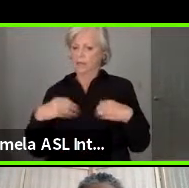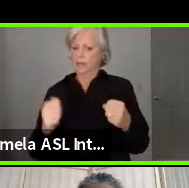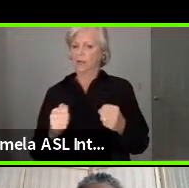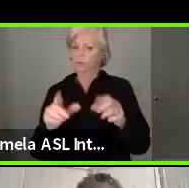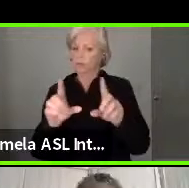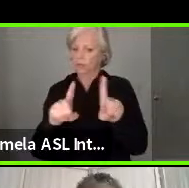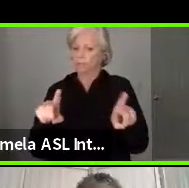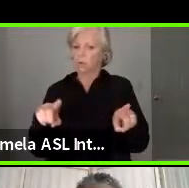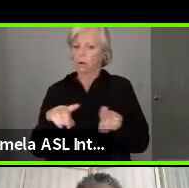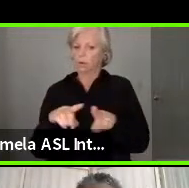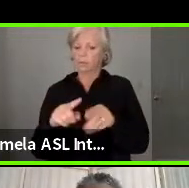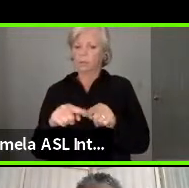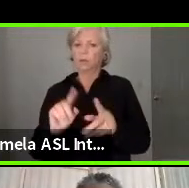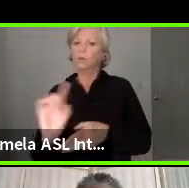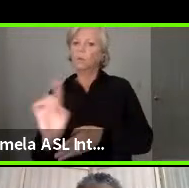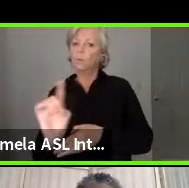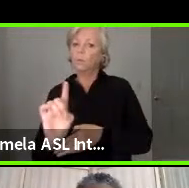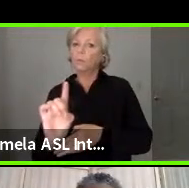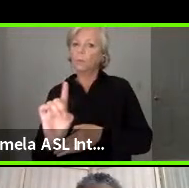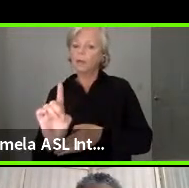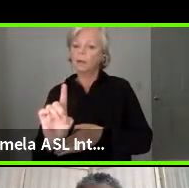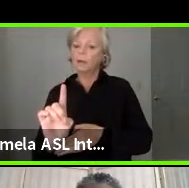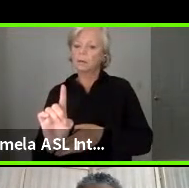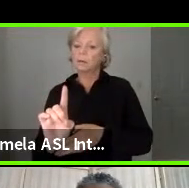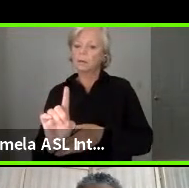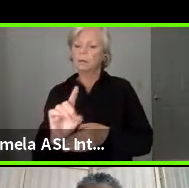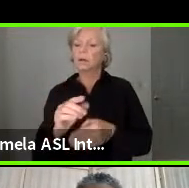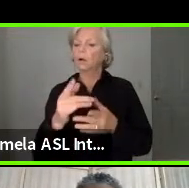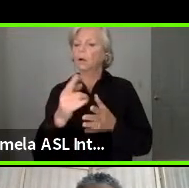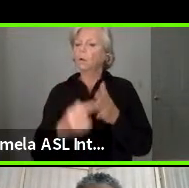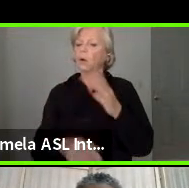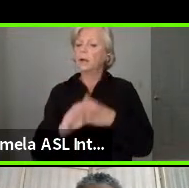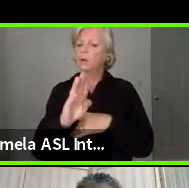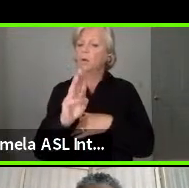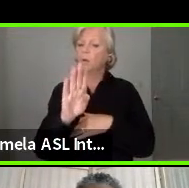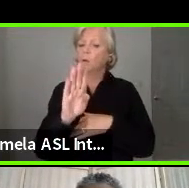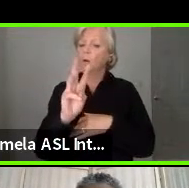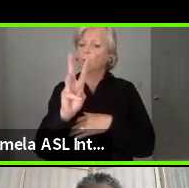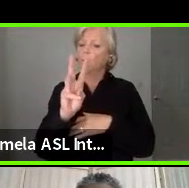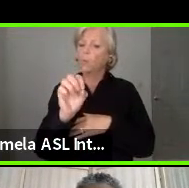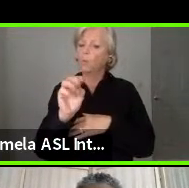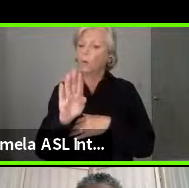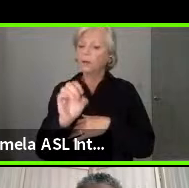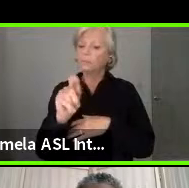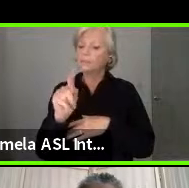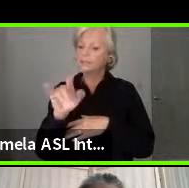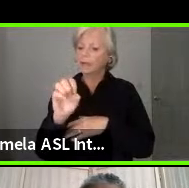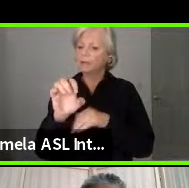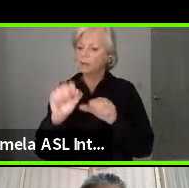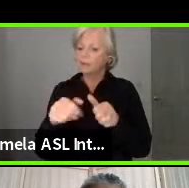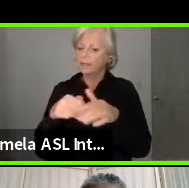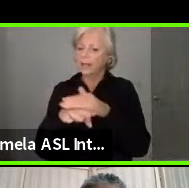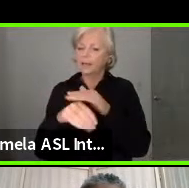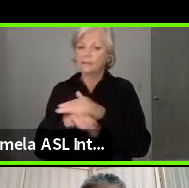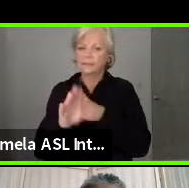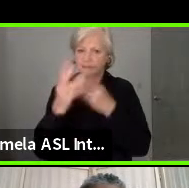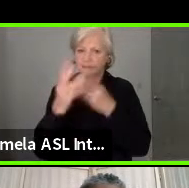on the County Public Health Department website people can access that information.